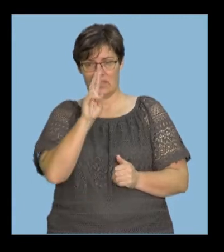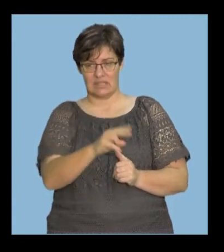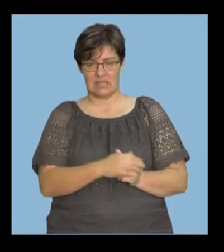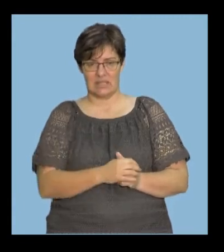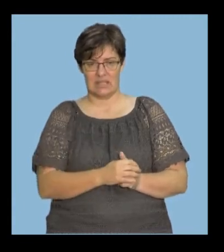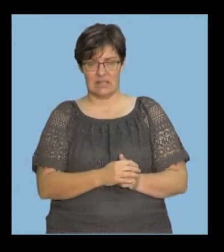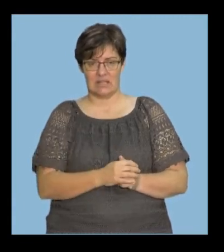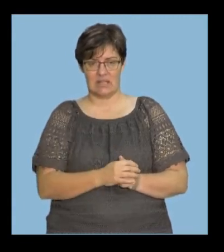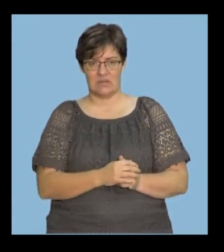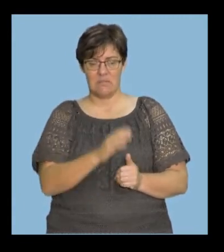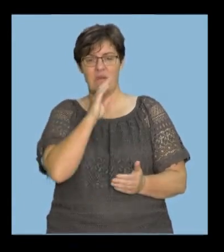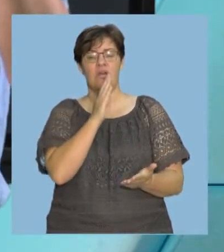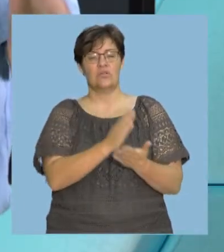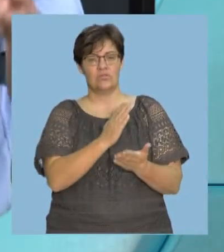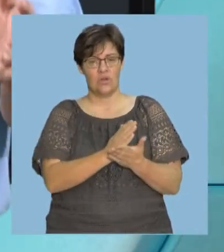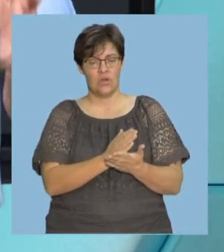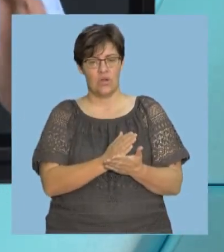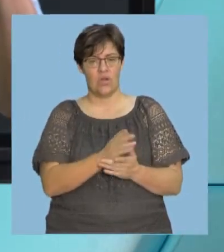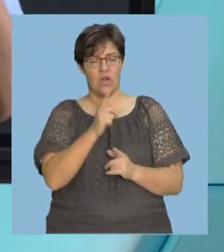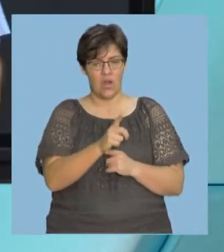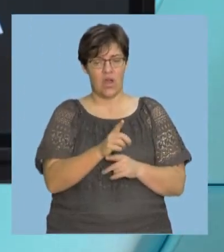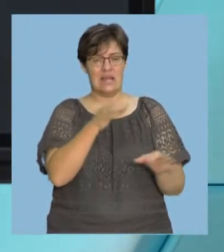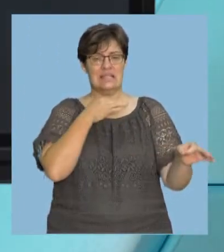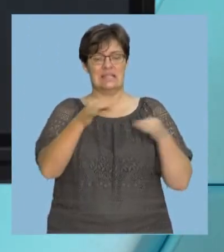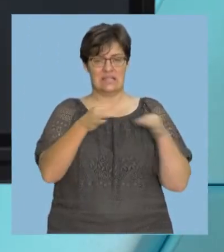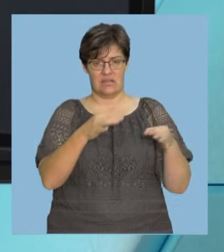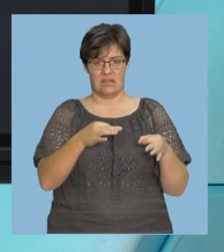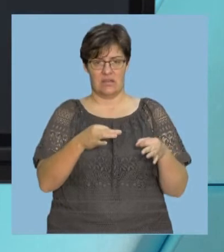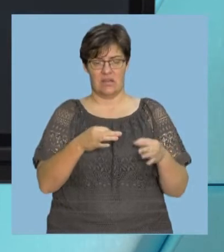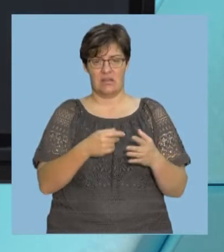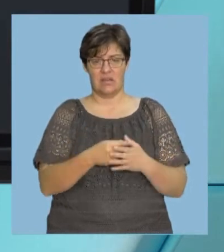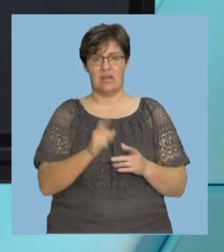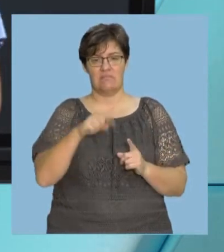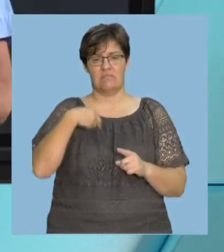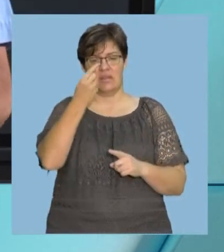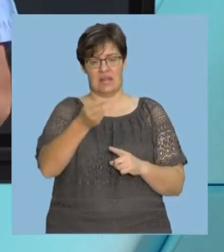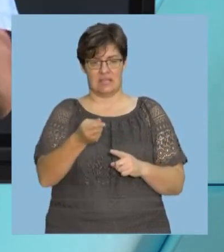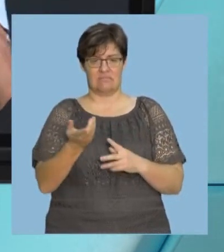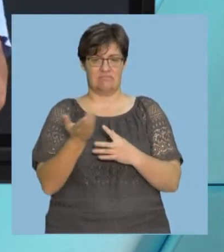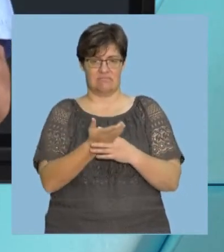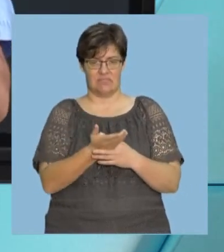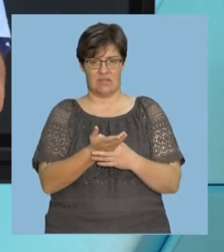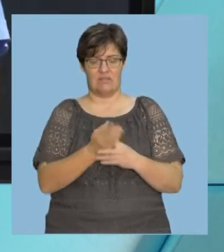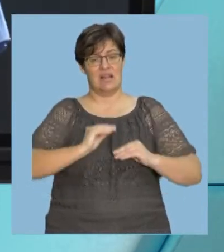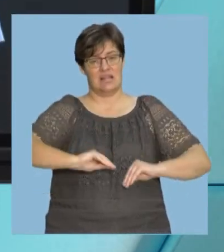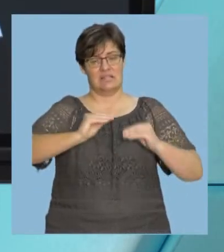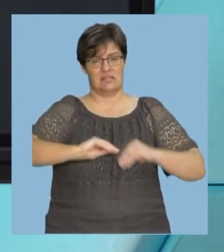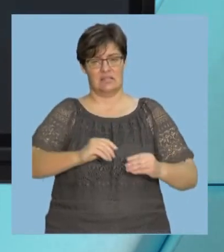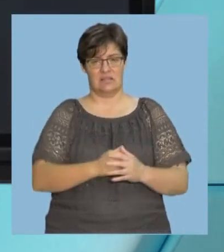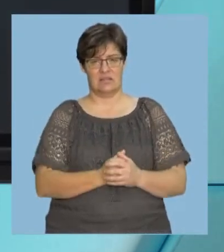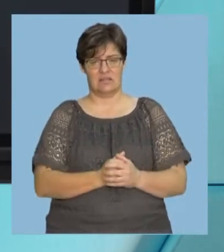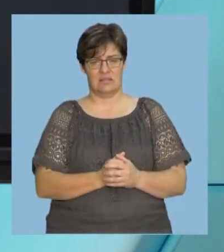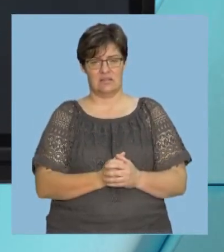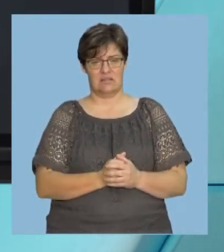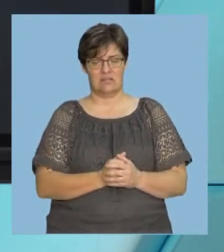look. We're going to make sure that we have that definition for you in our next little segment of this